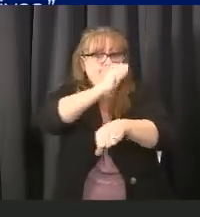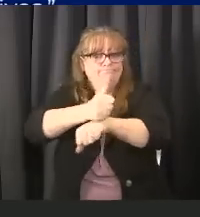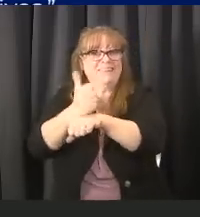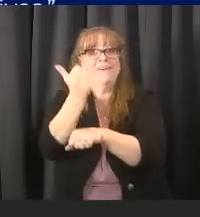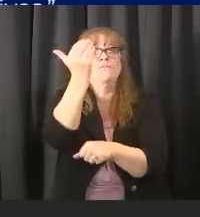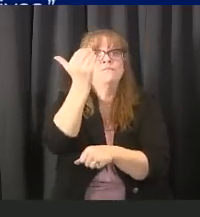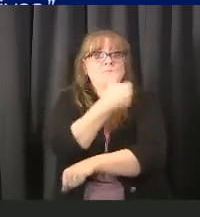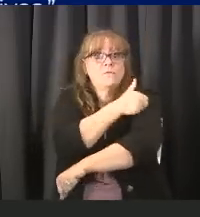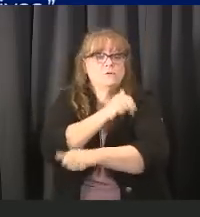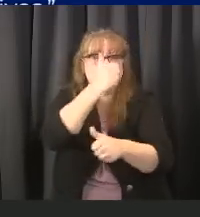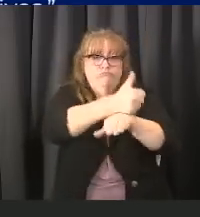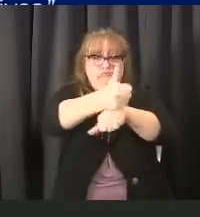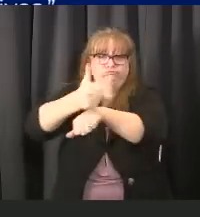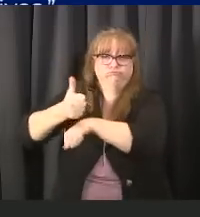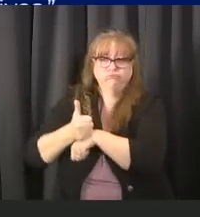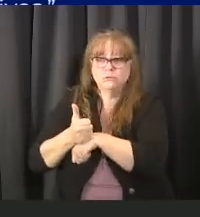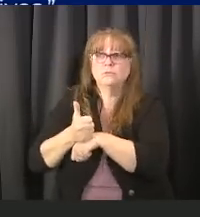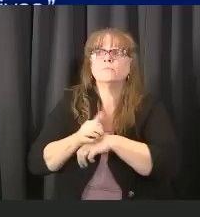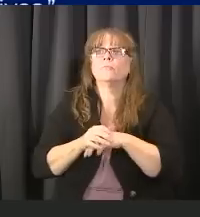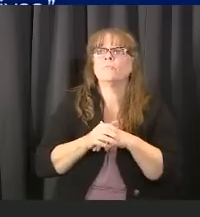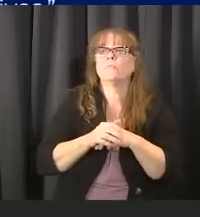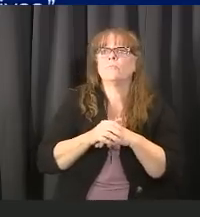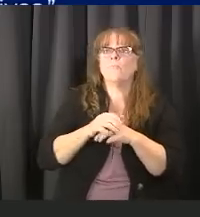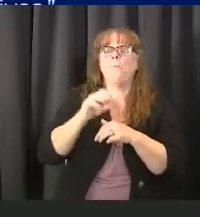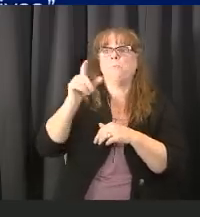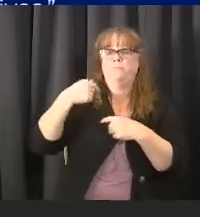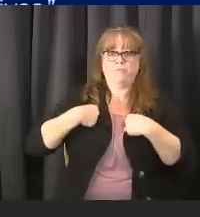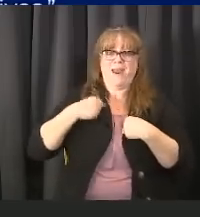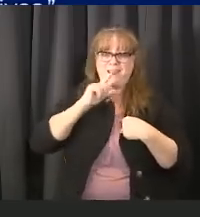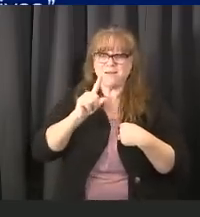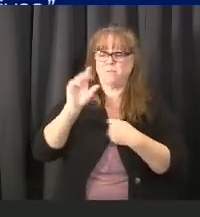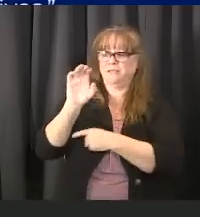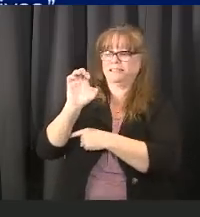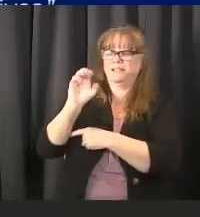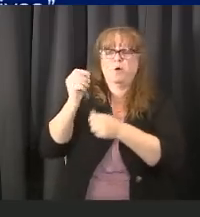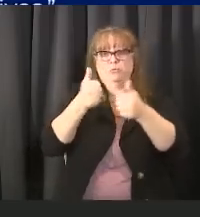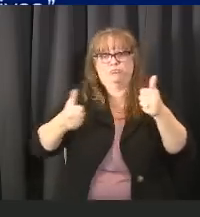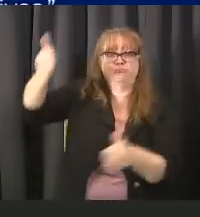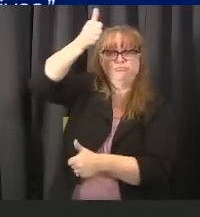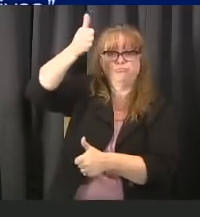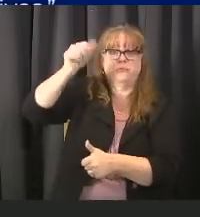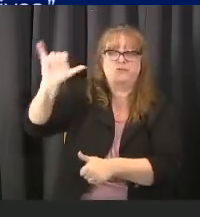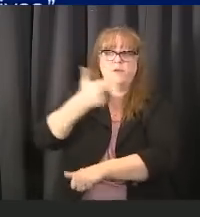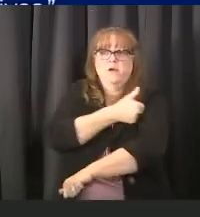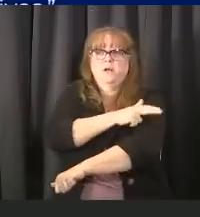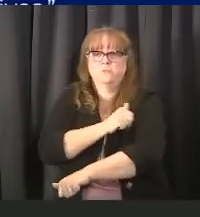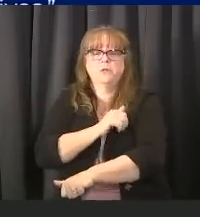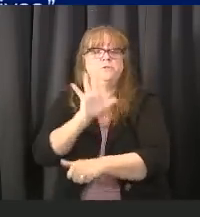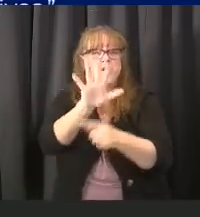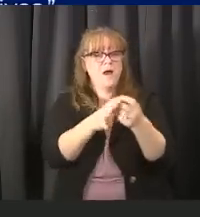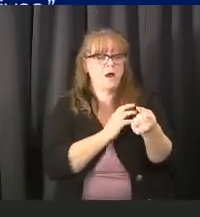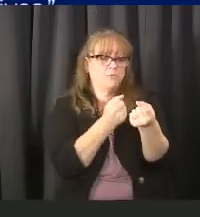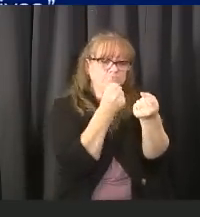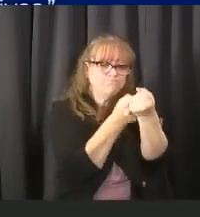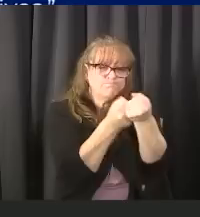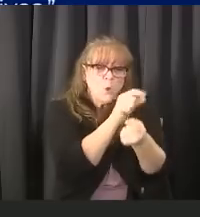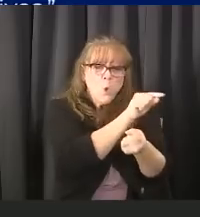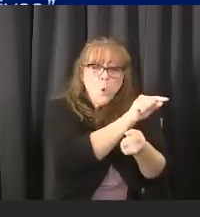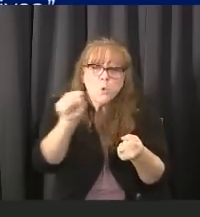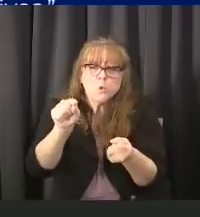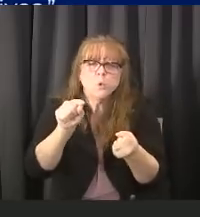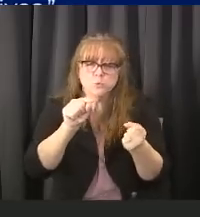to support those that serve. And those are our 21,000 caregivers that have run to every challenge in our flourishing